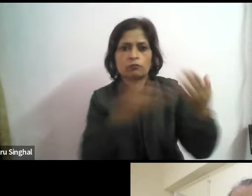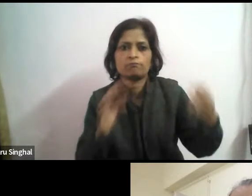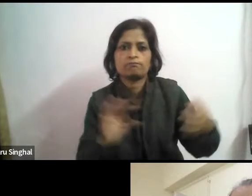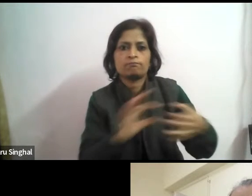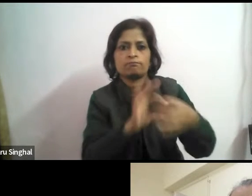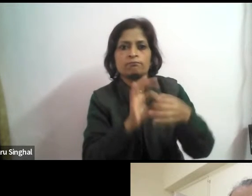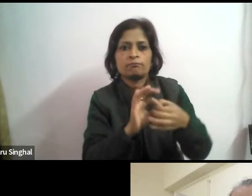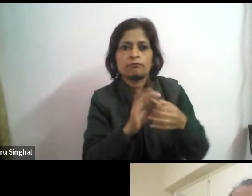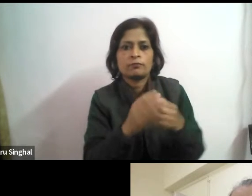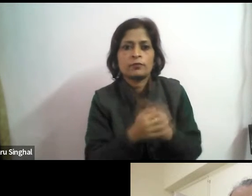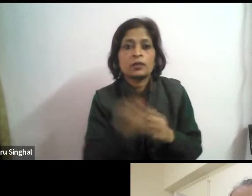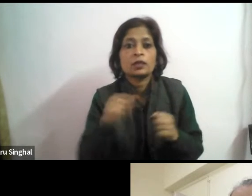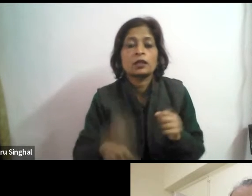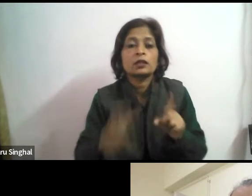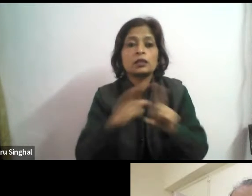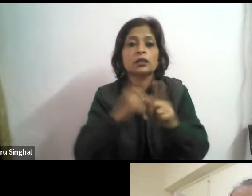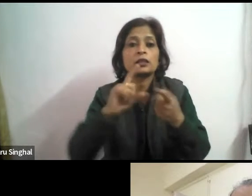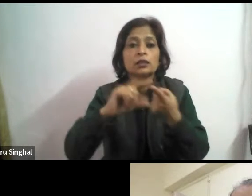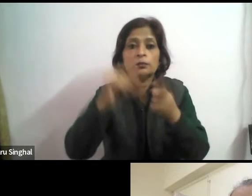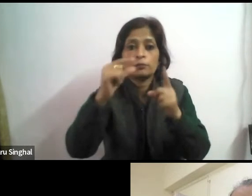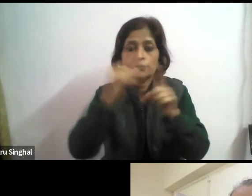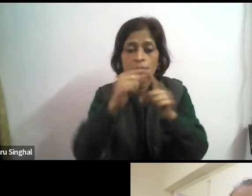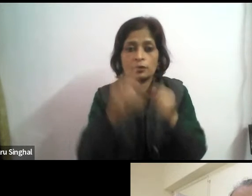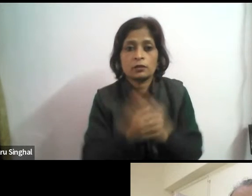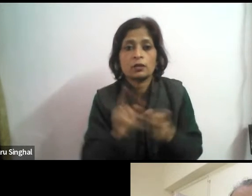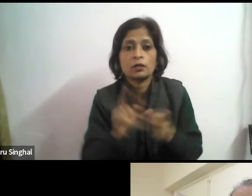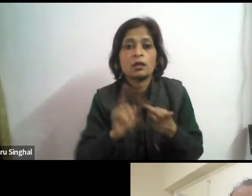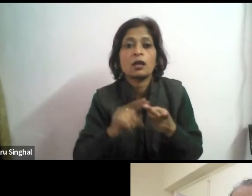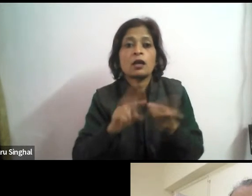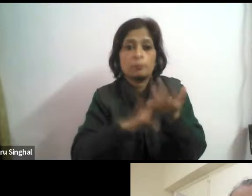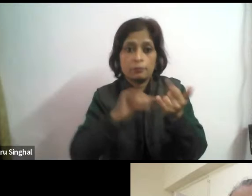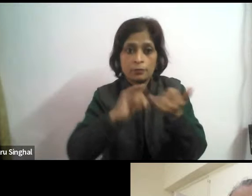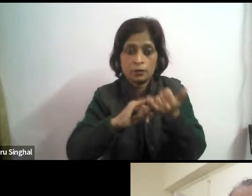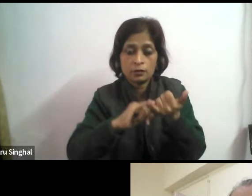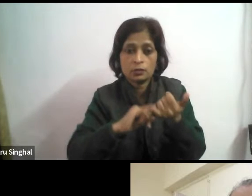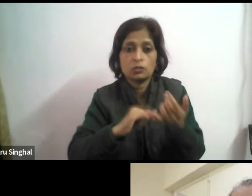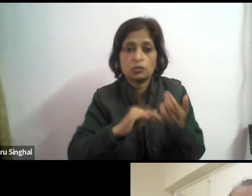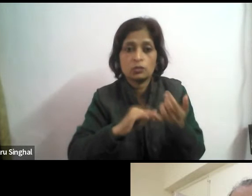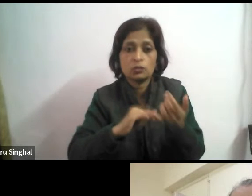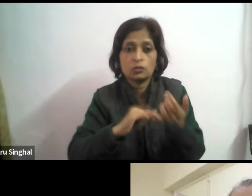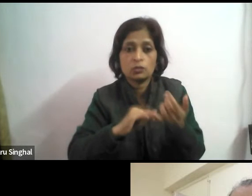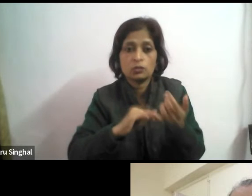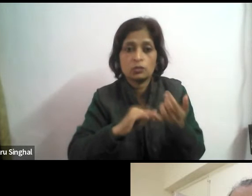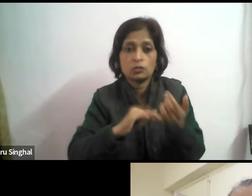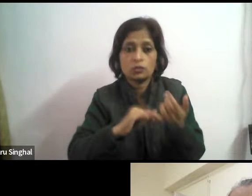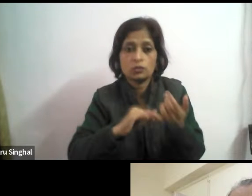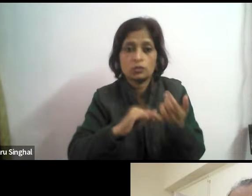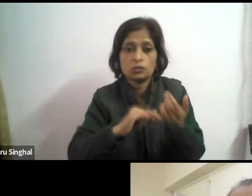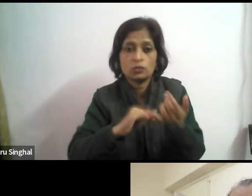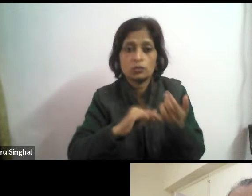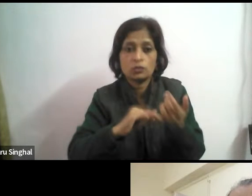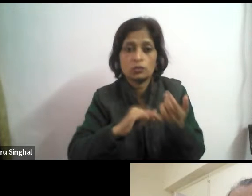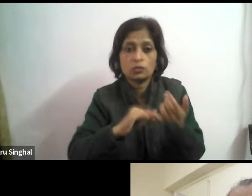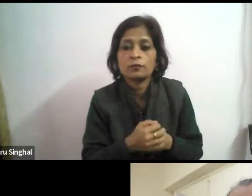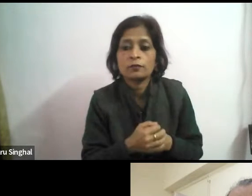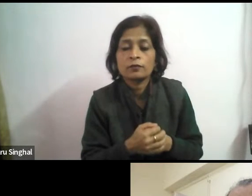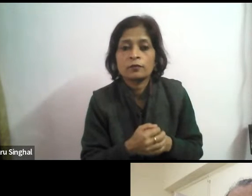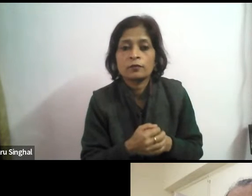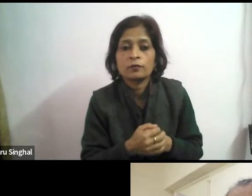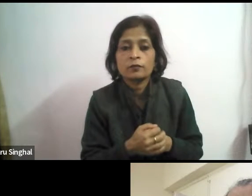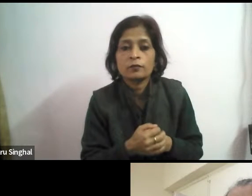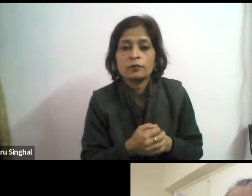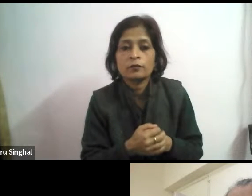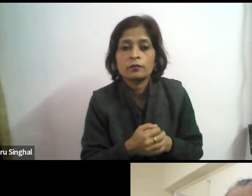DEP, WD under MSJ and E-Government of India, in the areas of schemes,